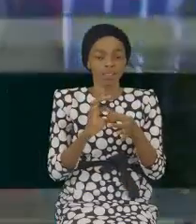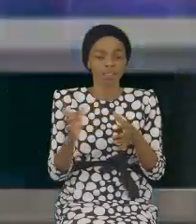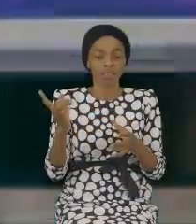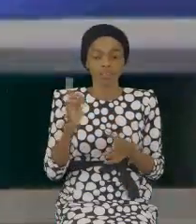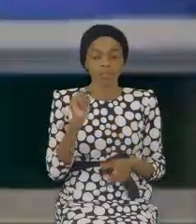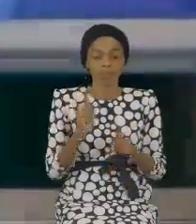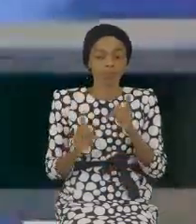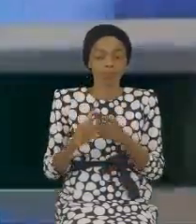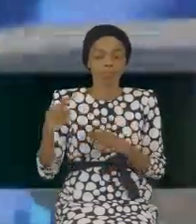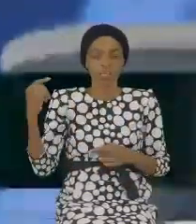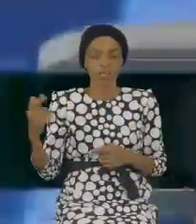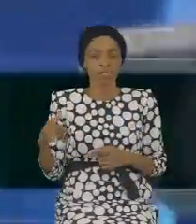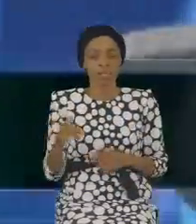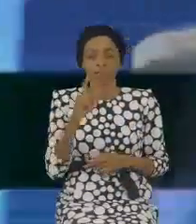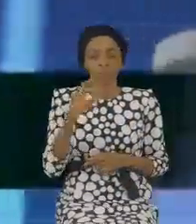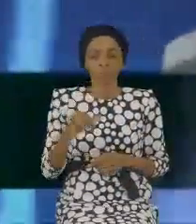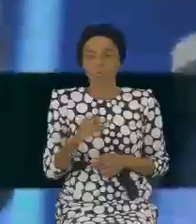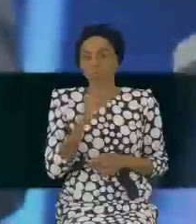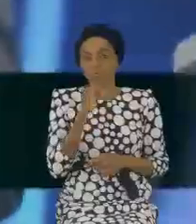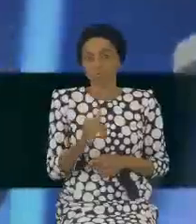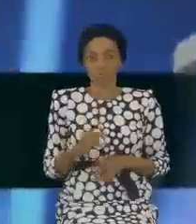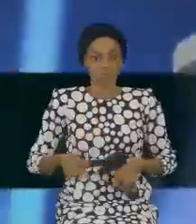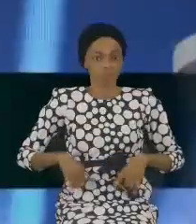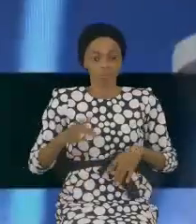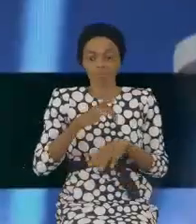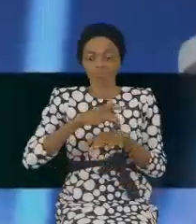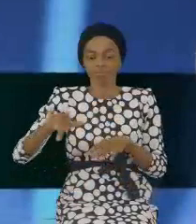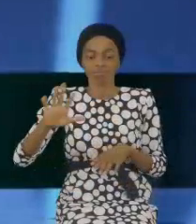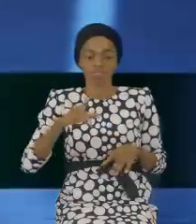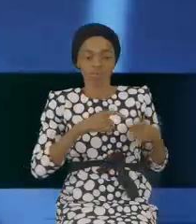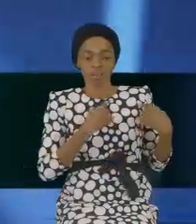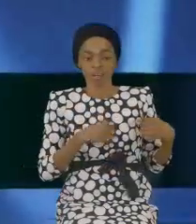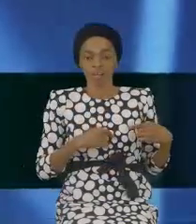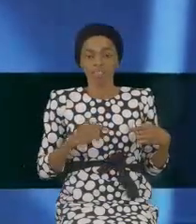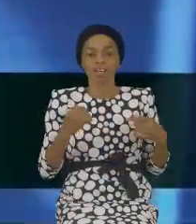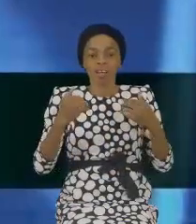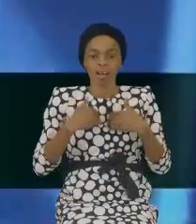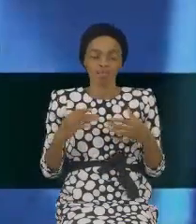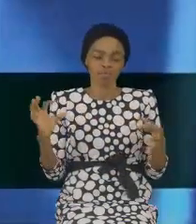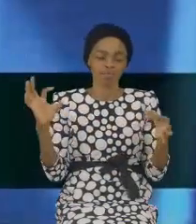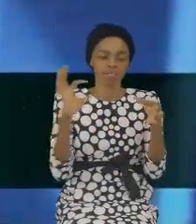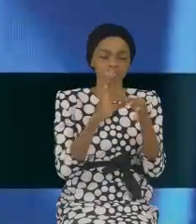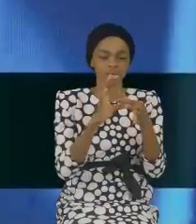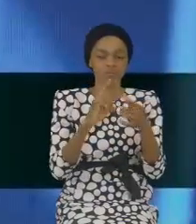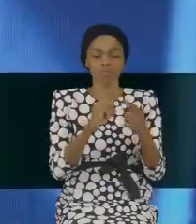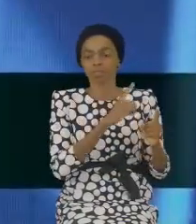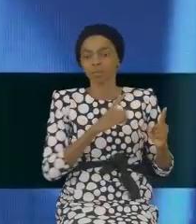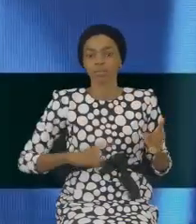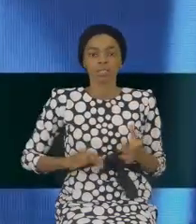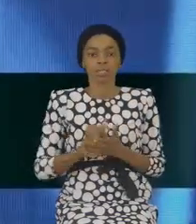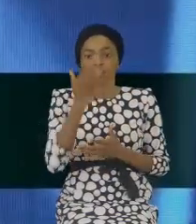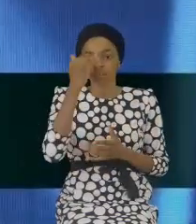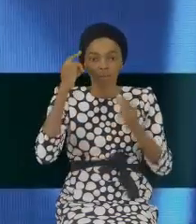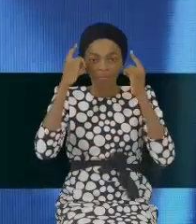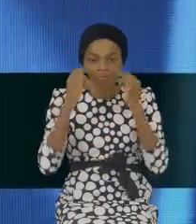cannot live in a vacuum. Your mind, your heart has to cleave unto the Lord. That's why Moses